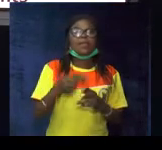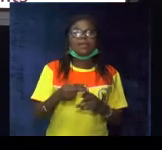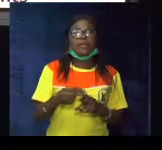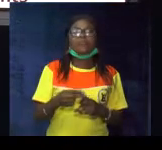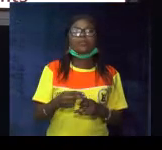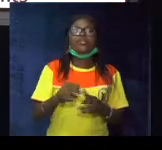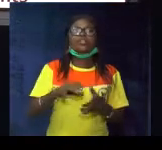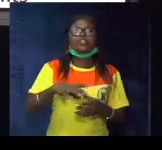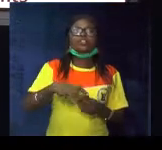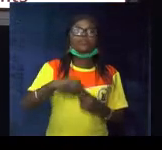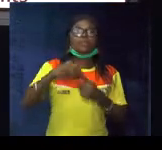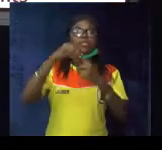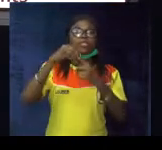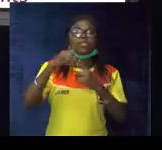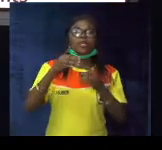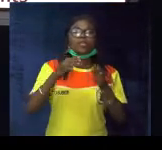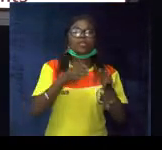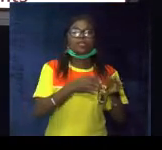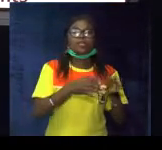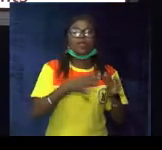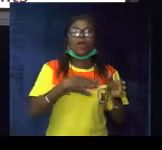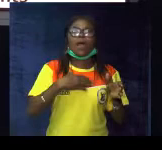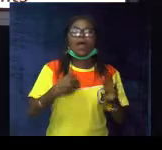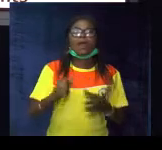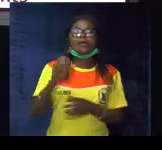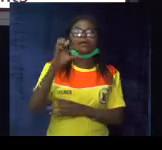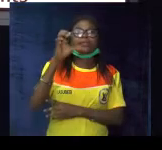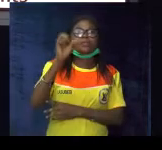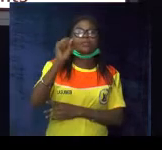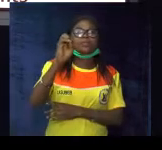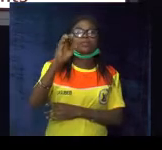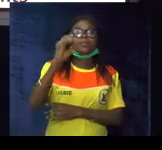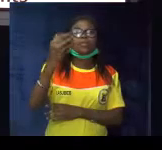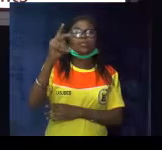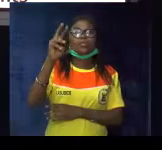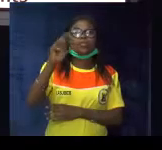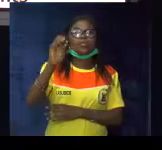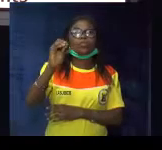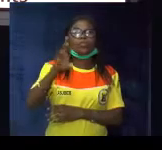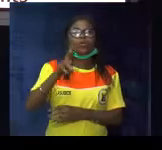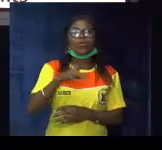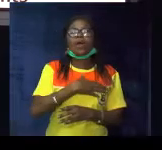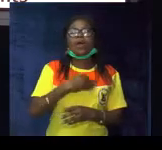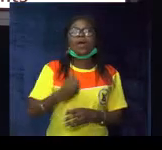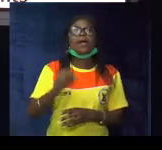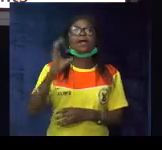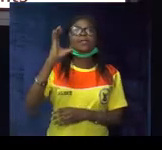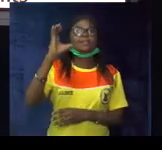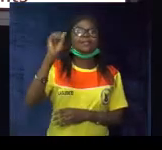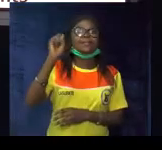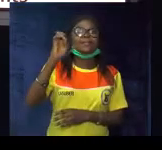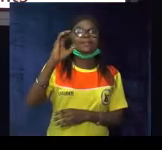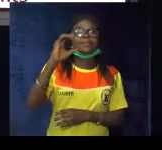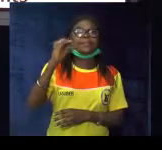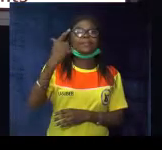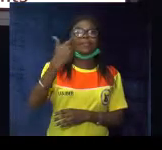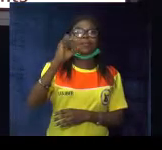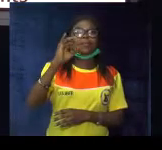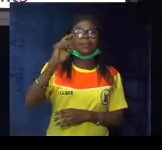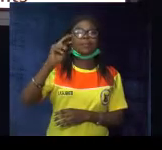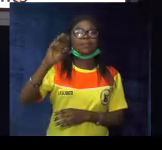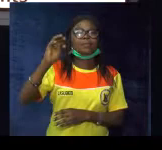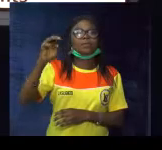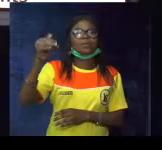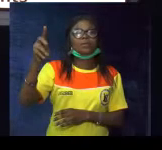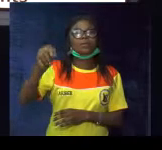special sectors and segments. Sectors, segments. You probably come around a lot about these words in your